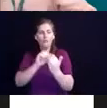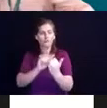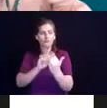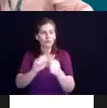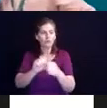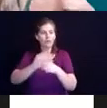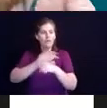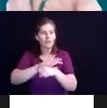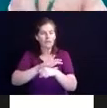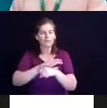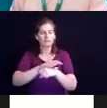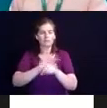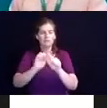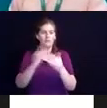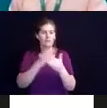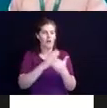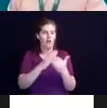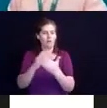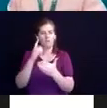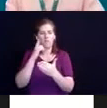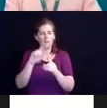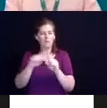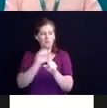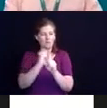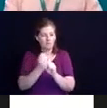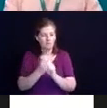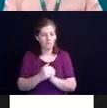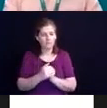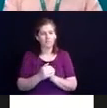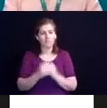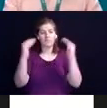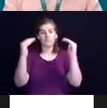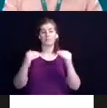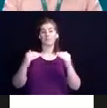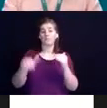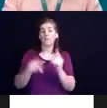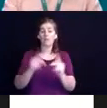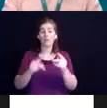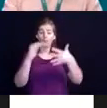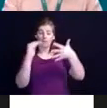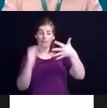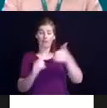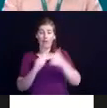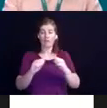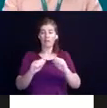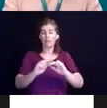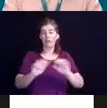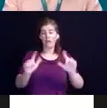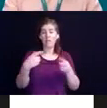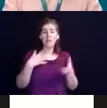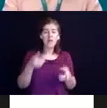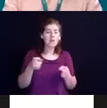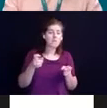very different aspects of the condition. Additional people are listed here on the slide. It might be the administrator, director